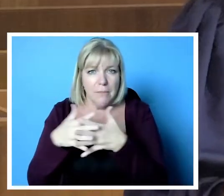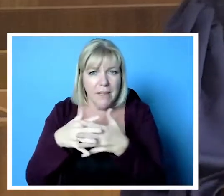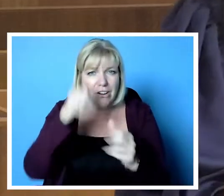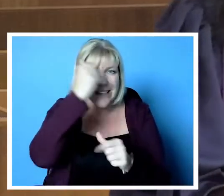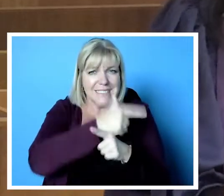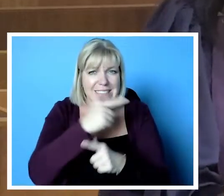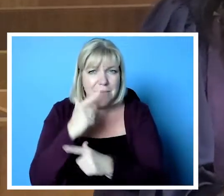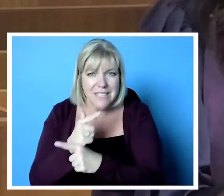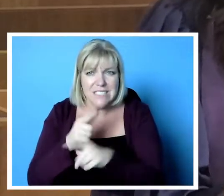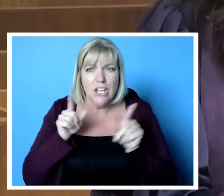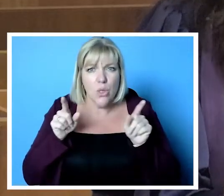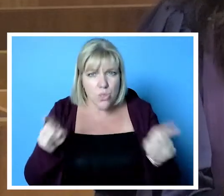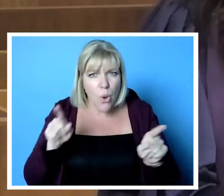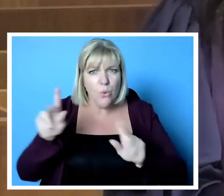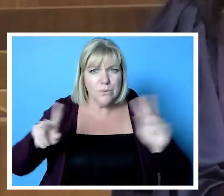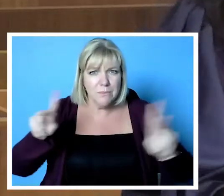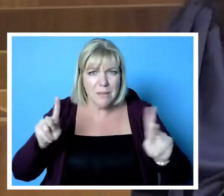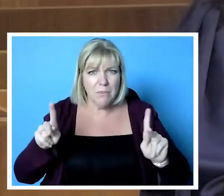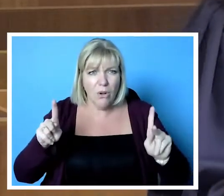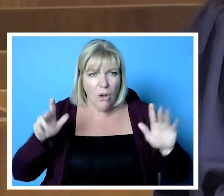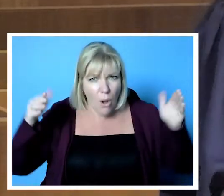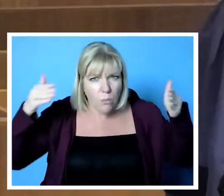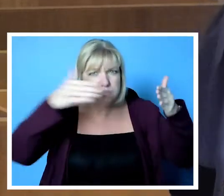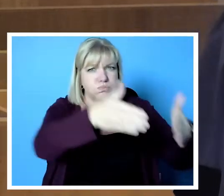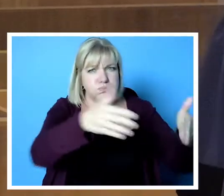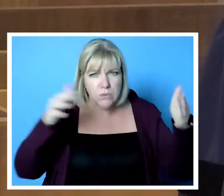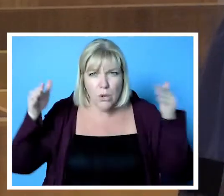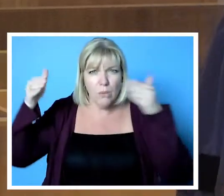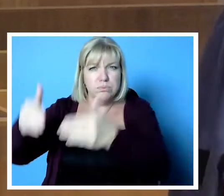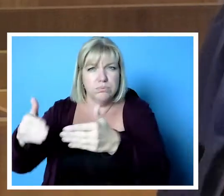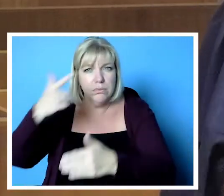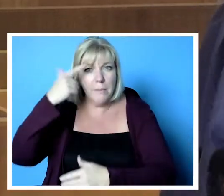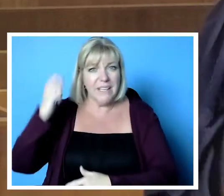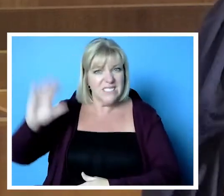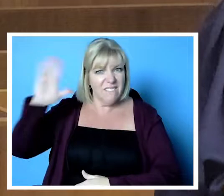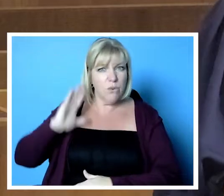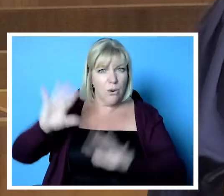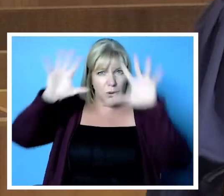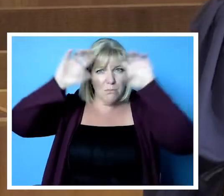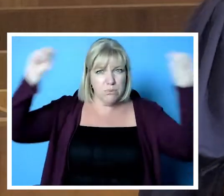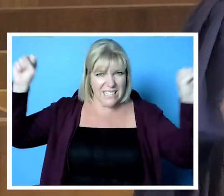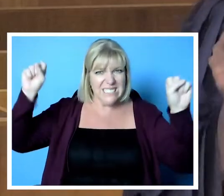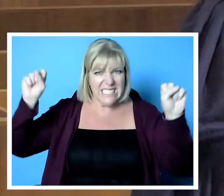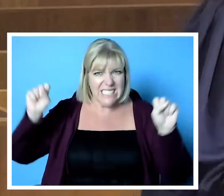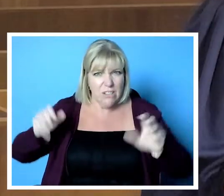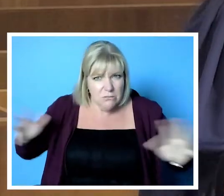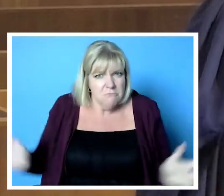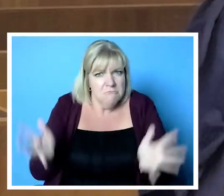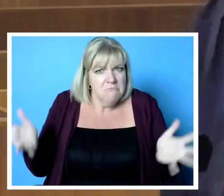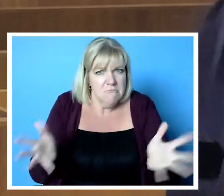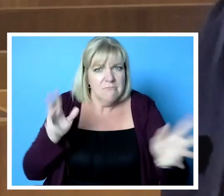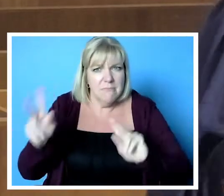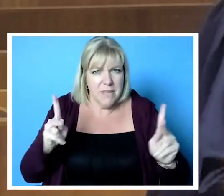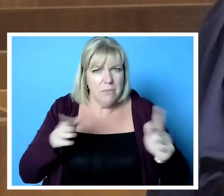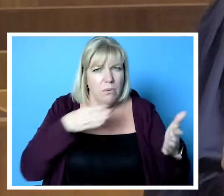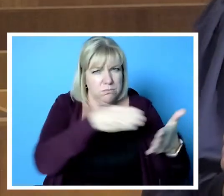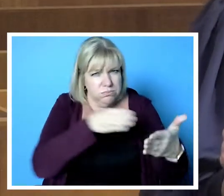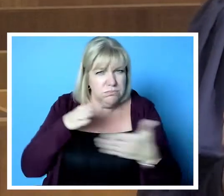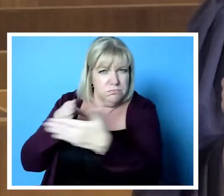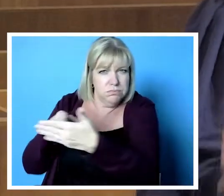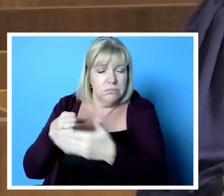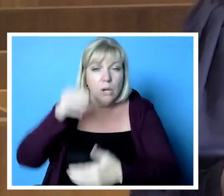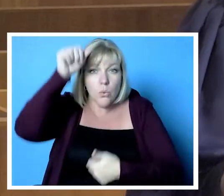to the racist propaganda of our former president, we should remember that Jesus has already